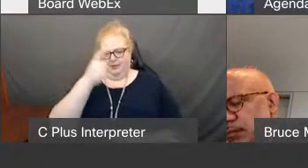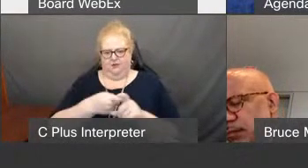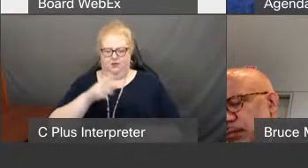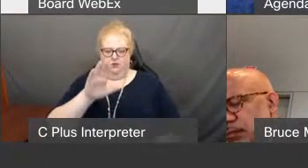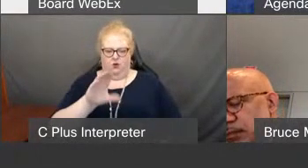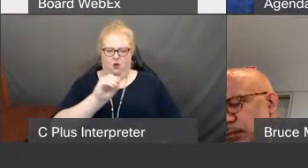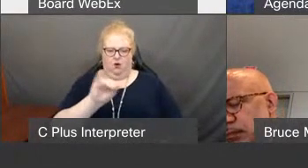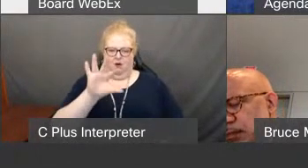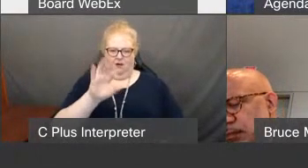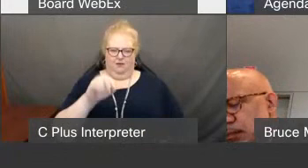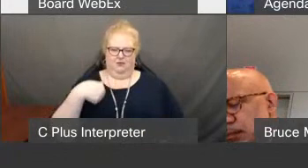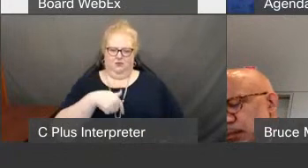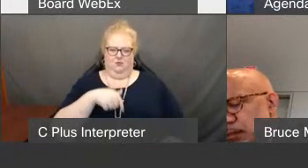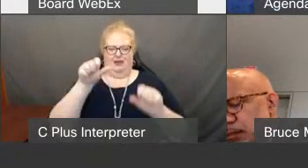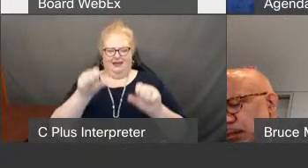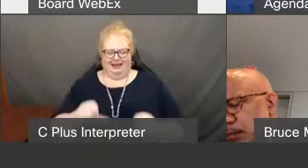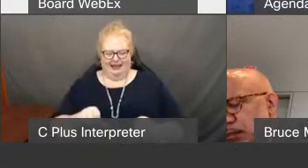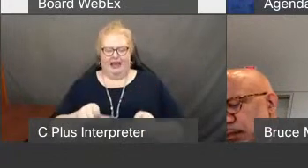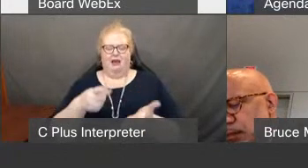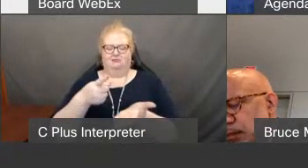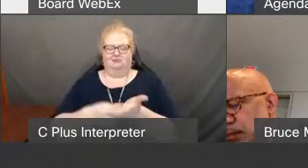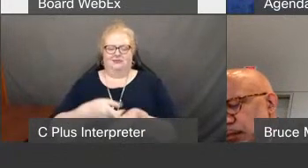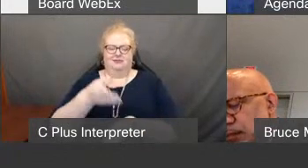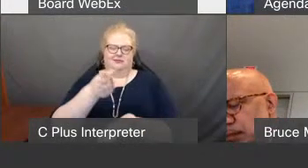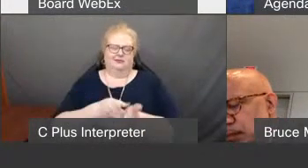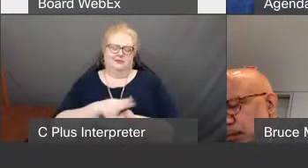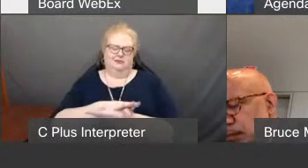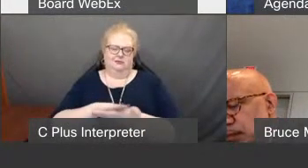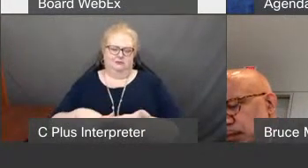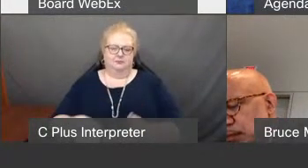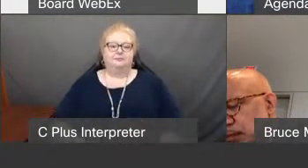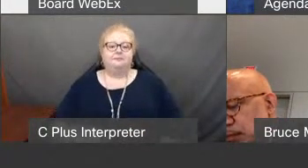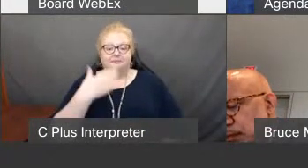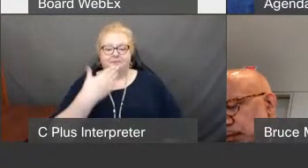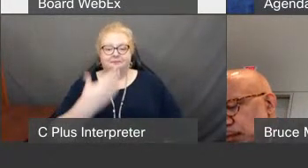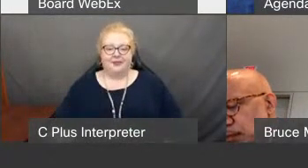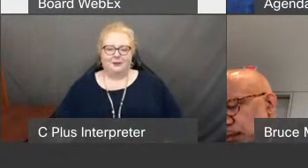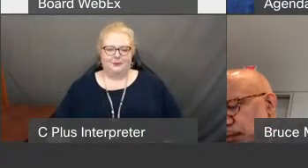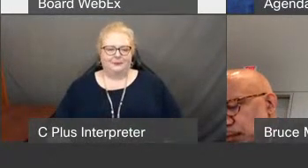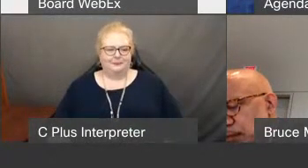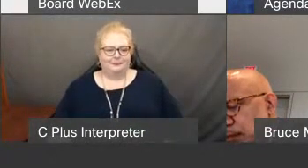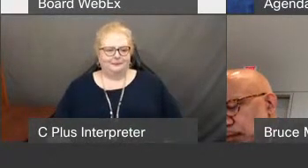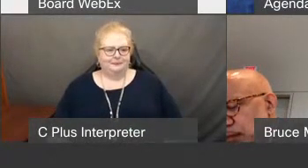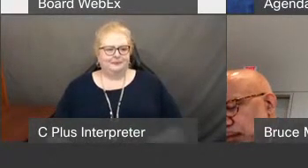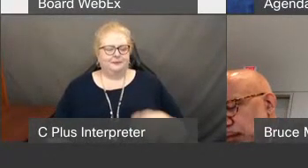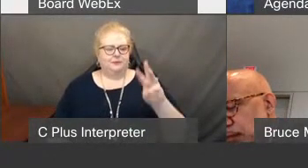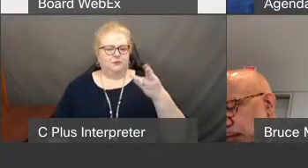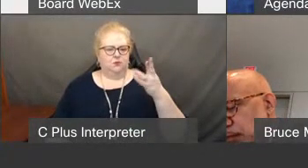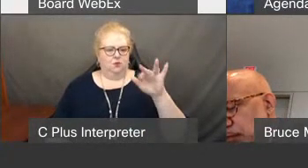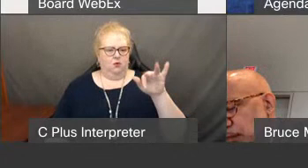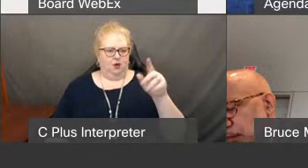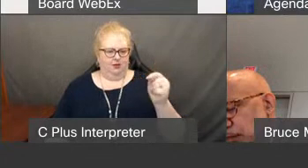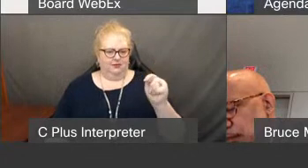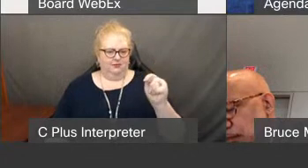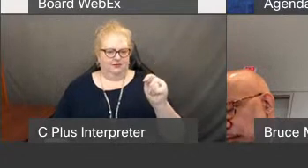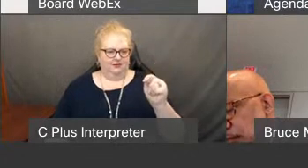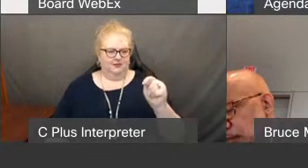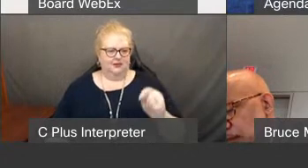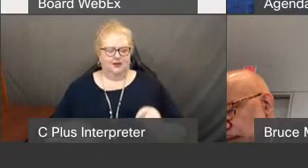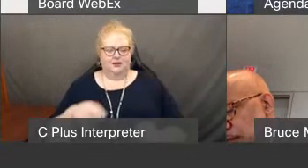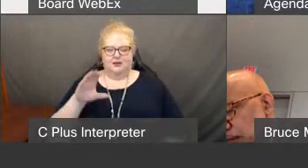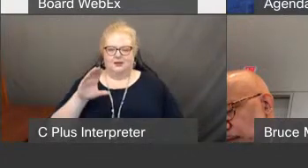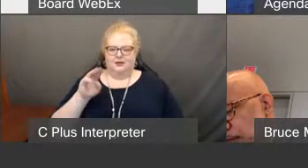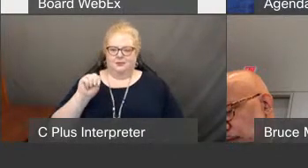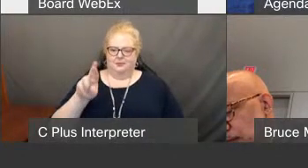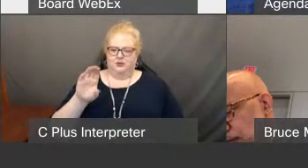to bed one time and for all. Thank you. Mayor. Director Wright. And Mr. Carpenter,